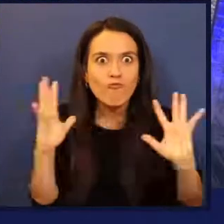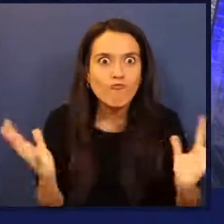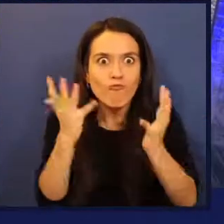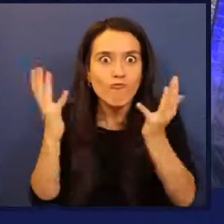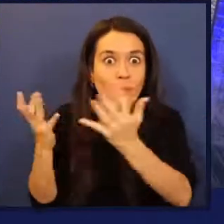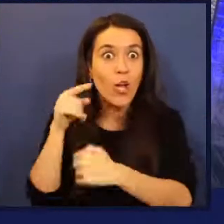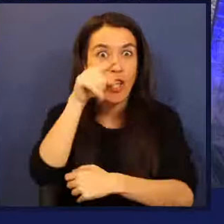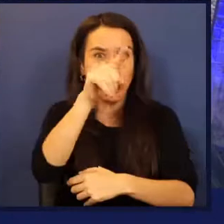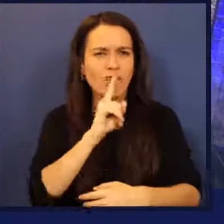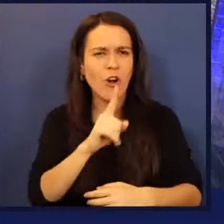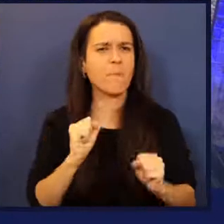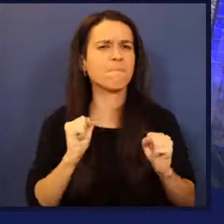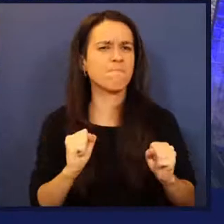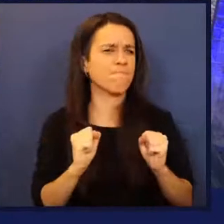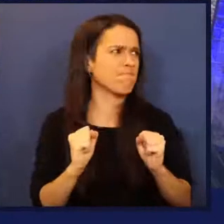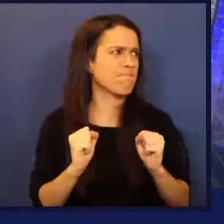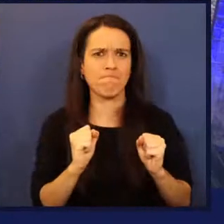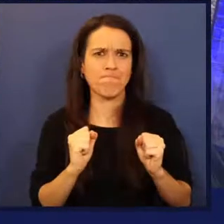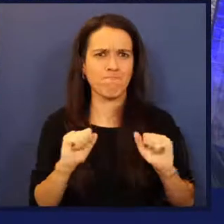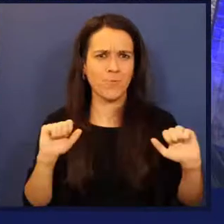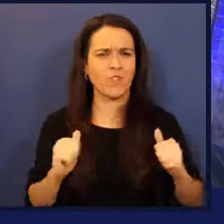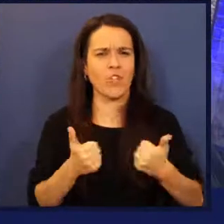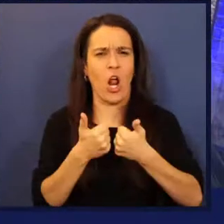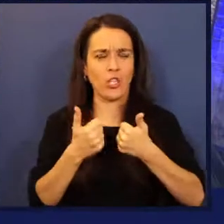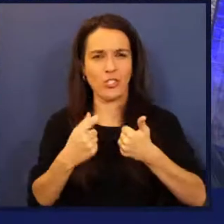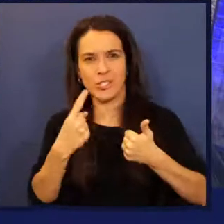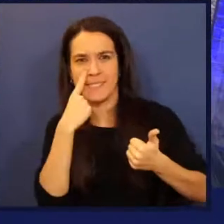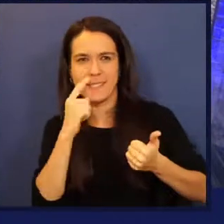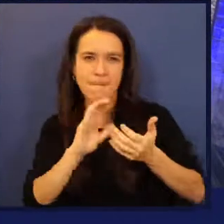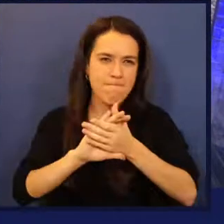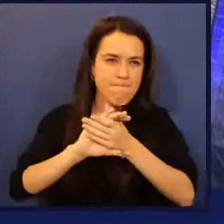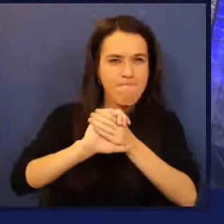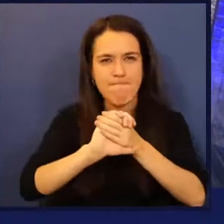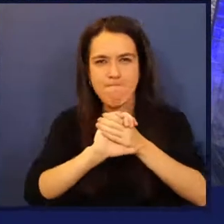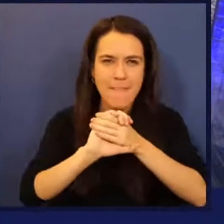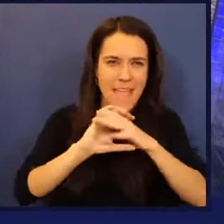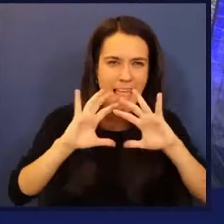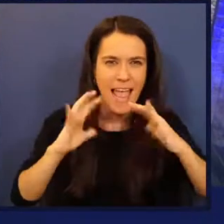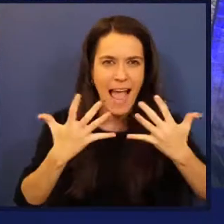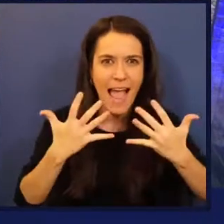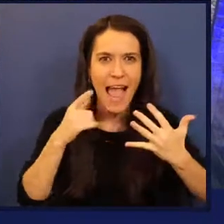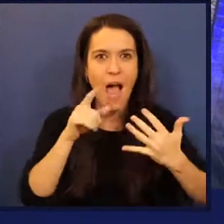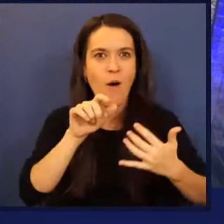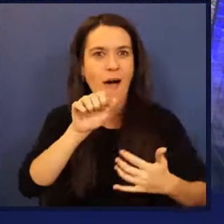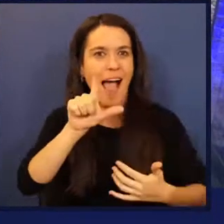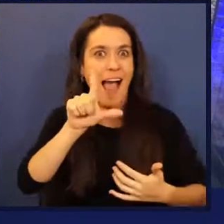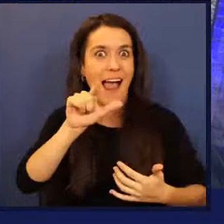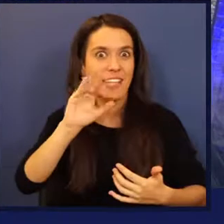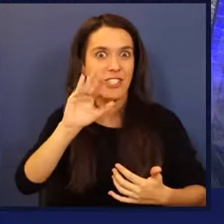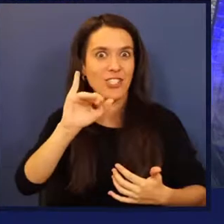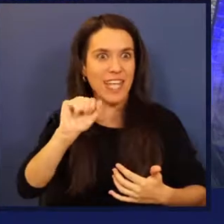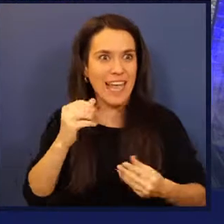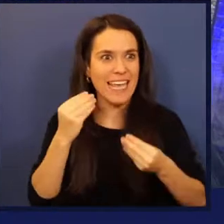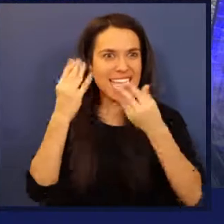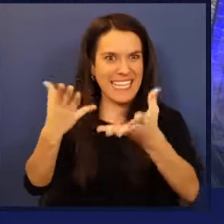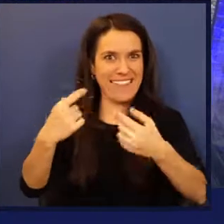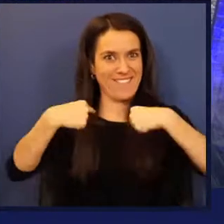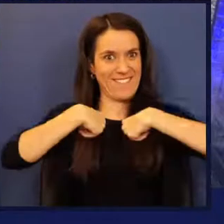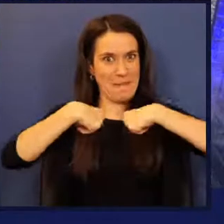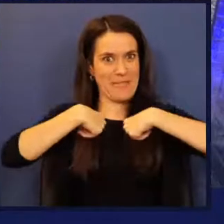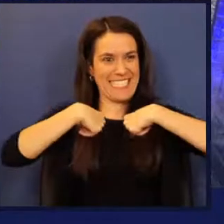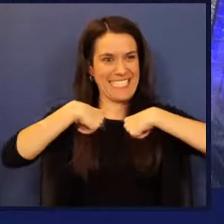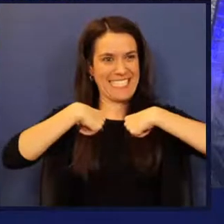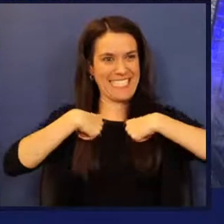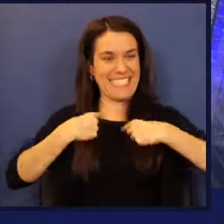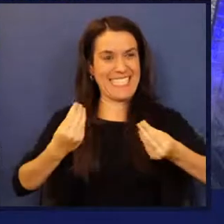really challenged yourself to figure out, how to find Alicia more window space and more trees to